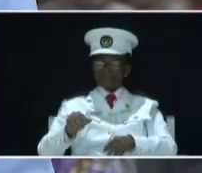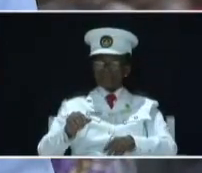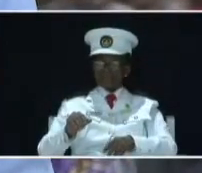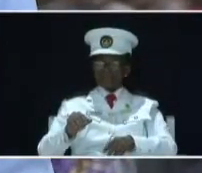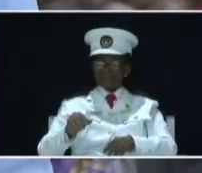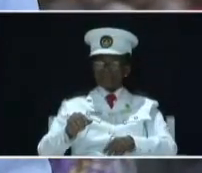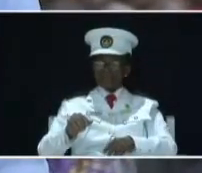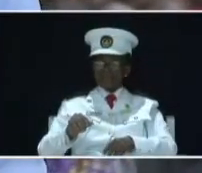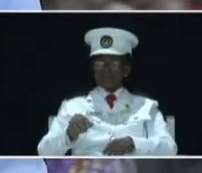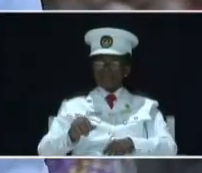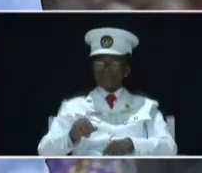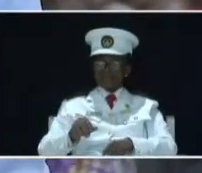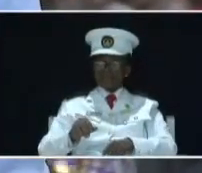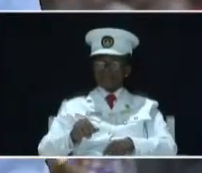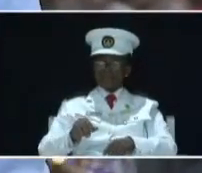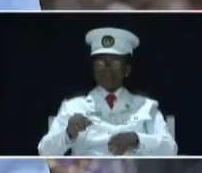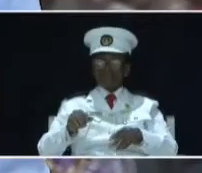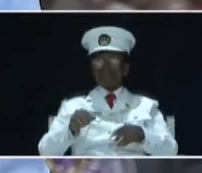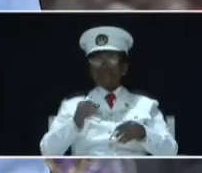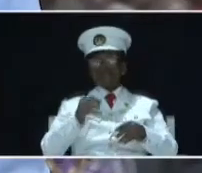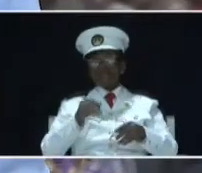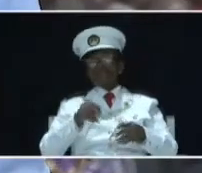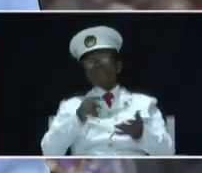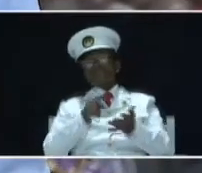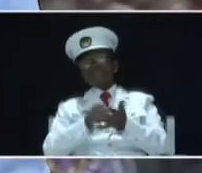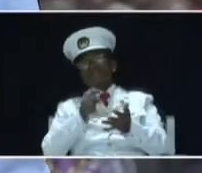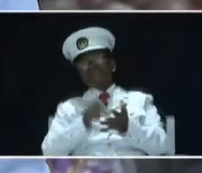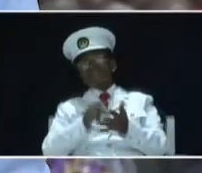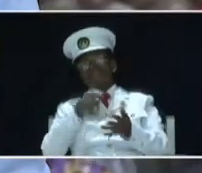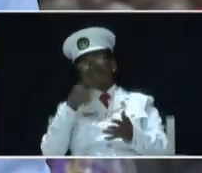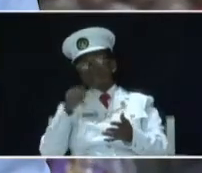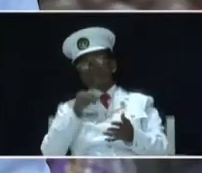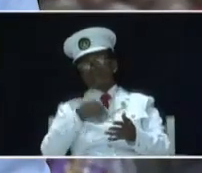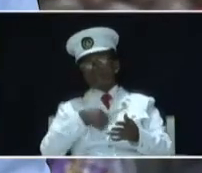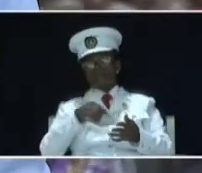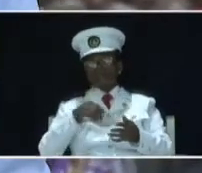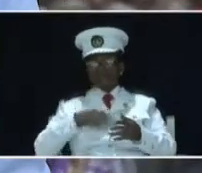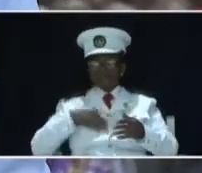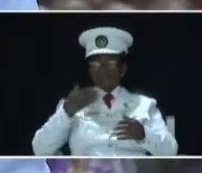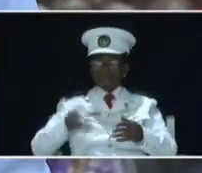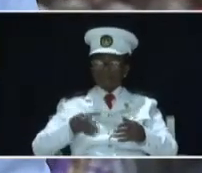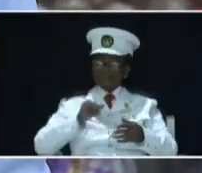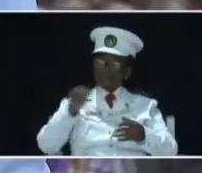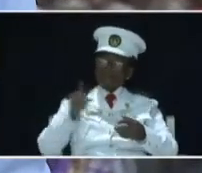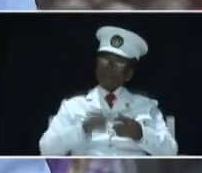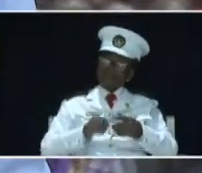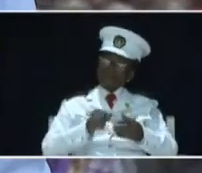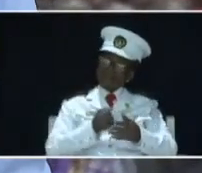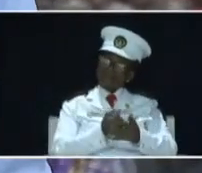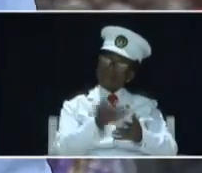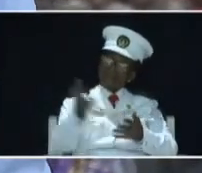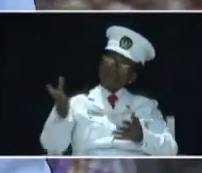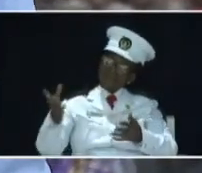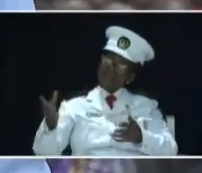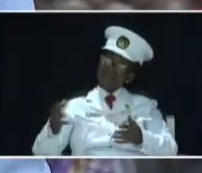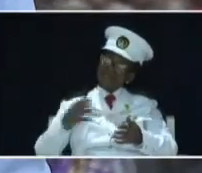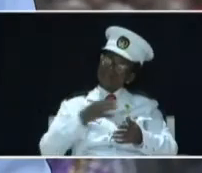Paul says, I'm willing to spend and be spent. Spend and be